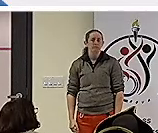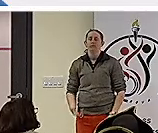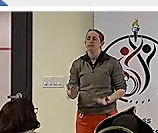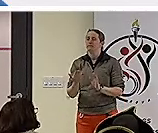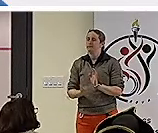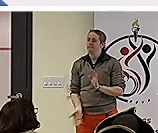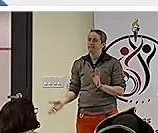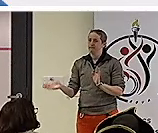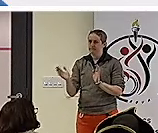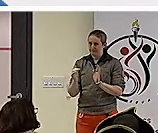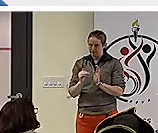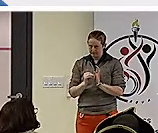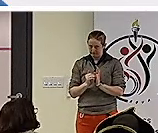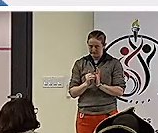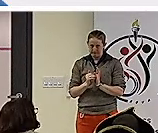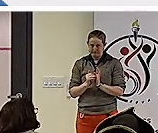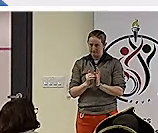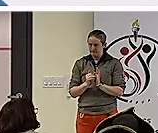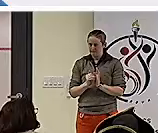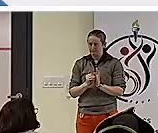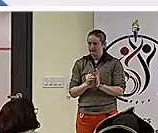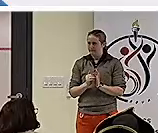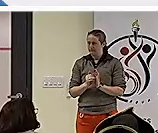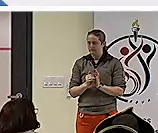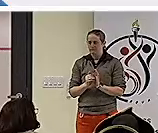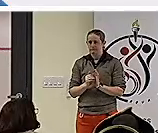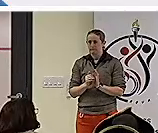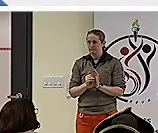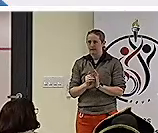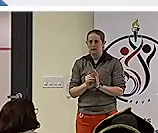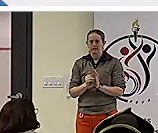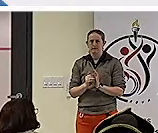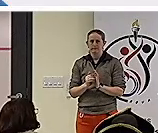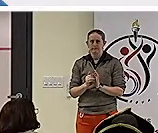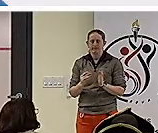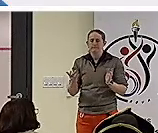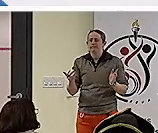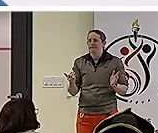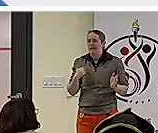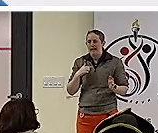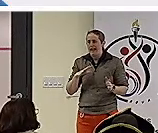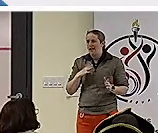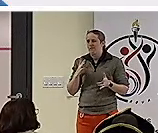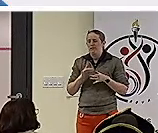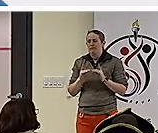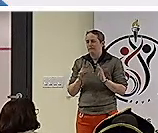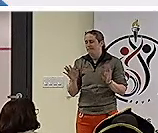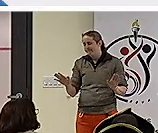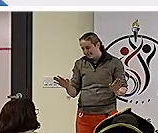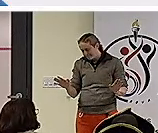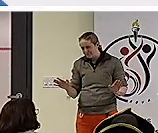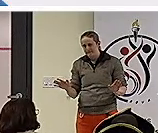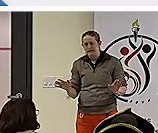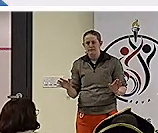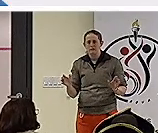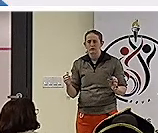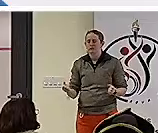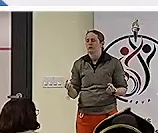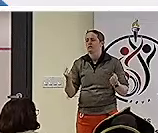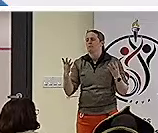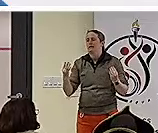again, so many, I hate to say it, but so many